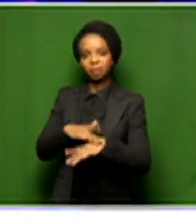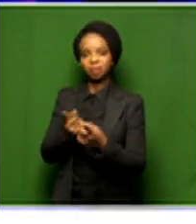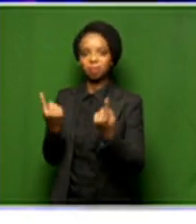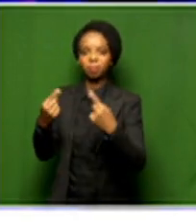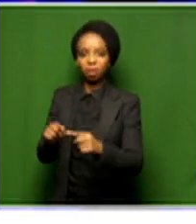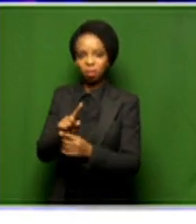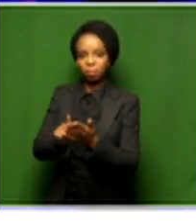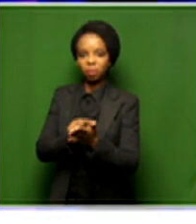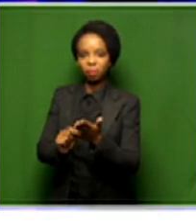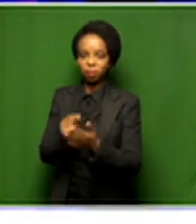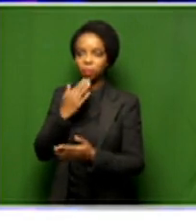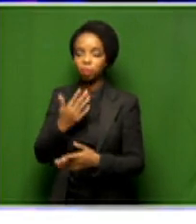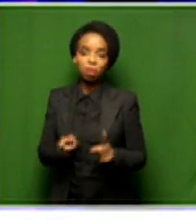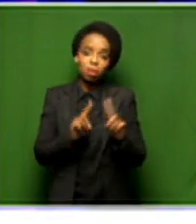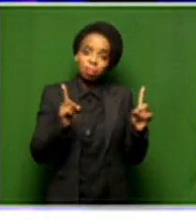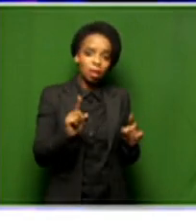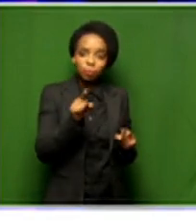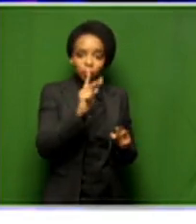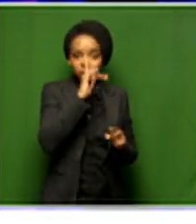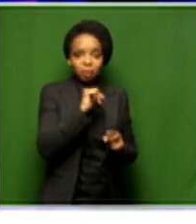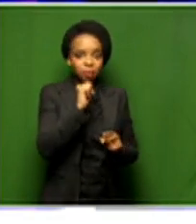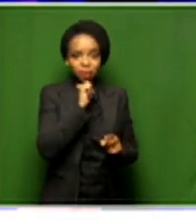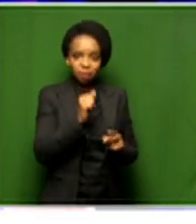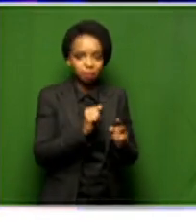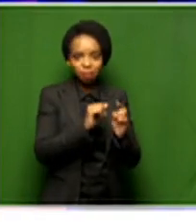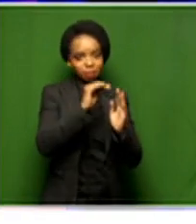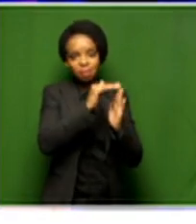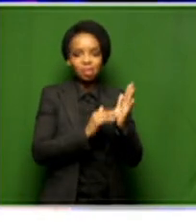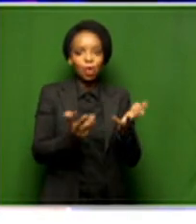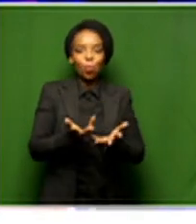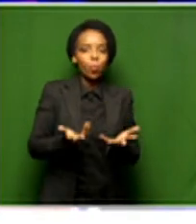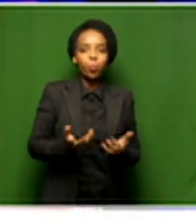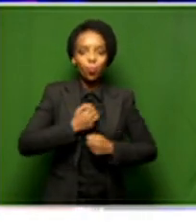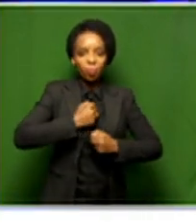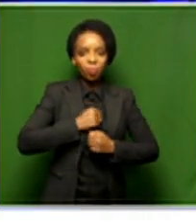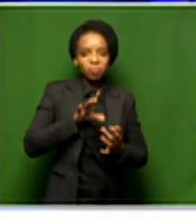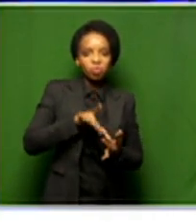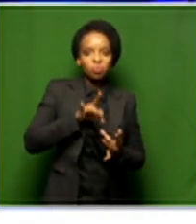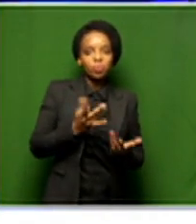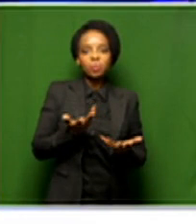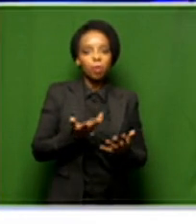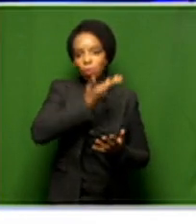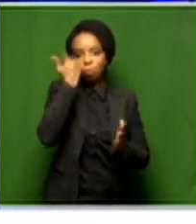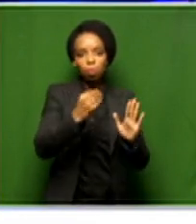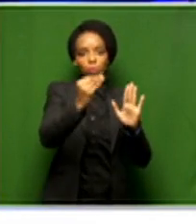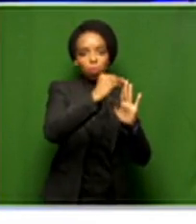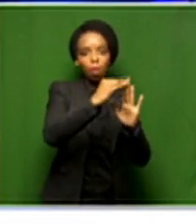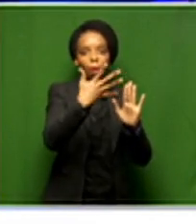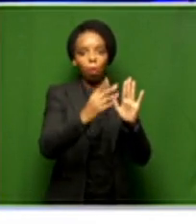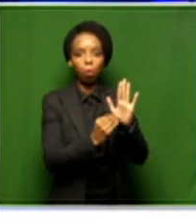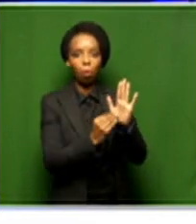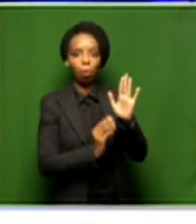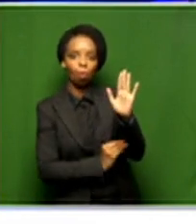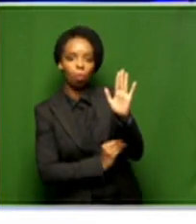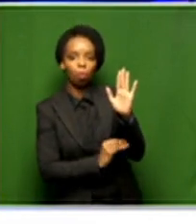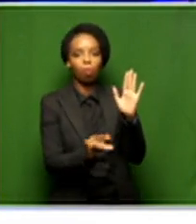Well, you haven't seen the ballot paper, right? You're seeing it for the first time. So you don't really know where the party is you're voting for. You don't know where it is. Okay. You don't know where it is, so you have